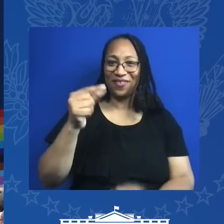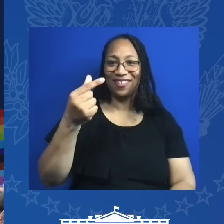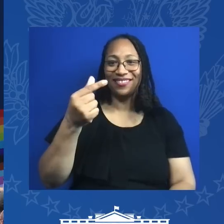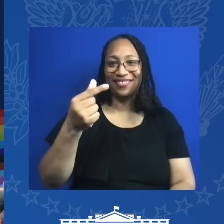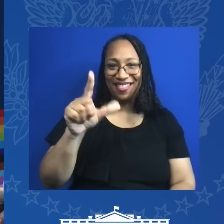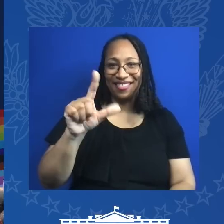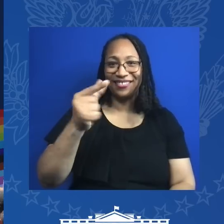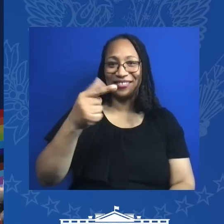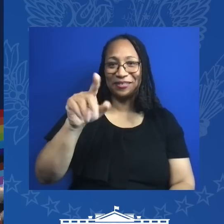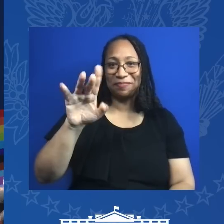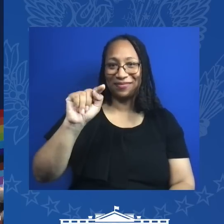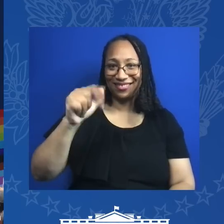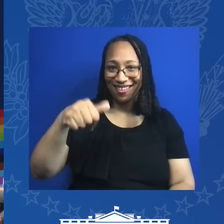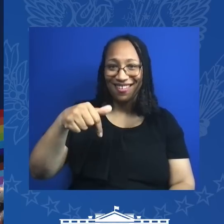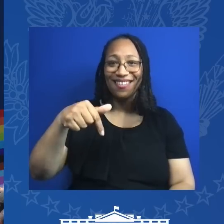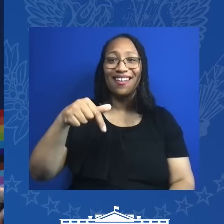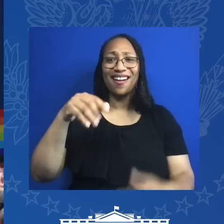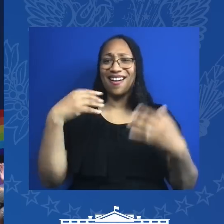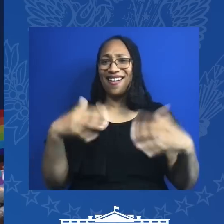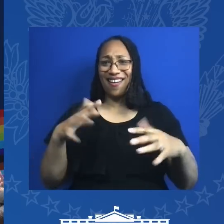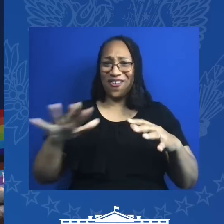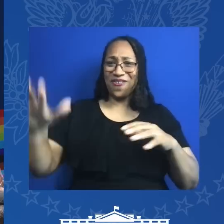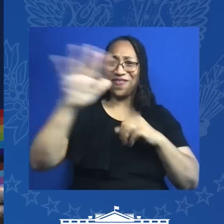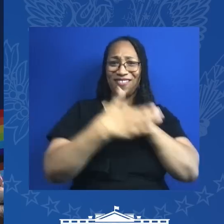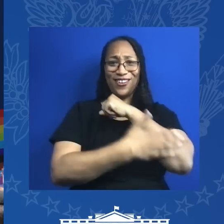transgender Americans serving in the United States military.